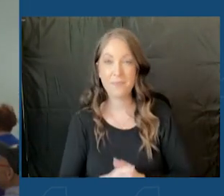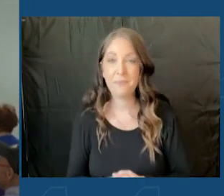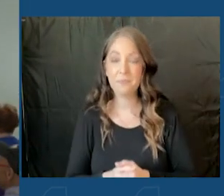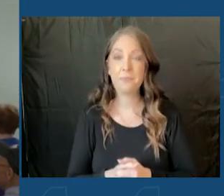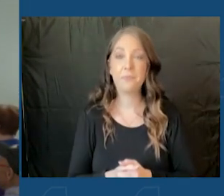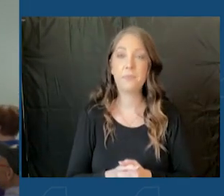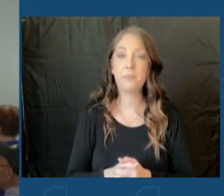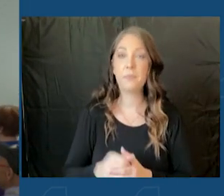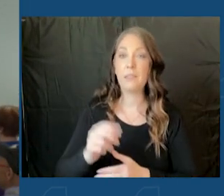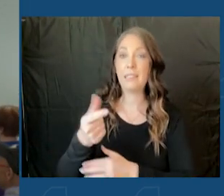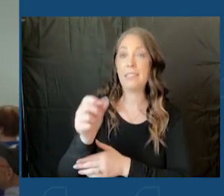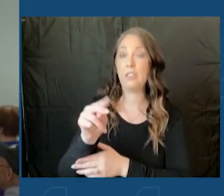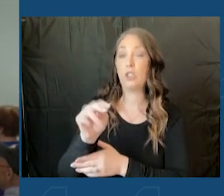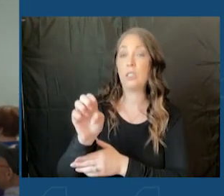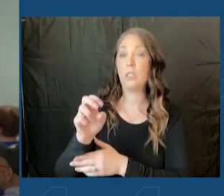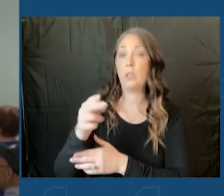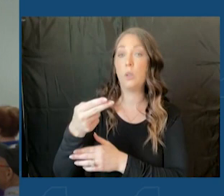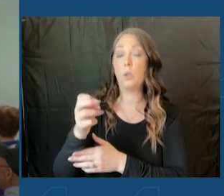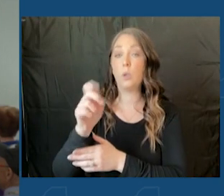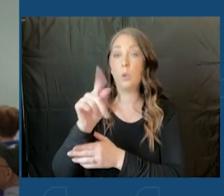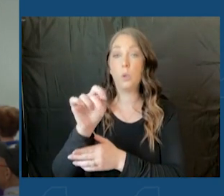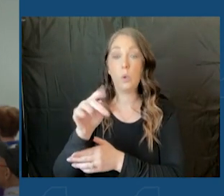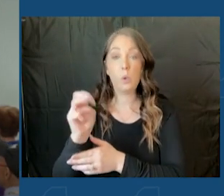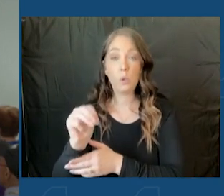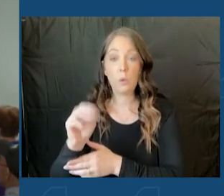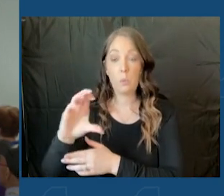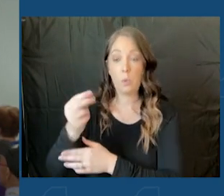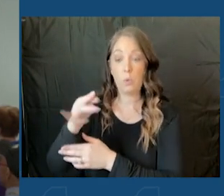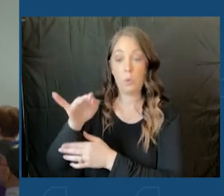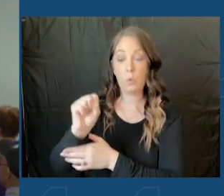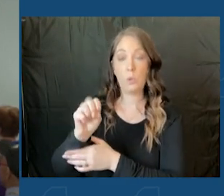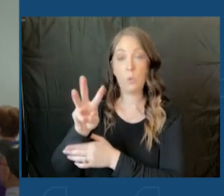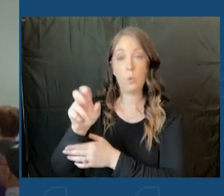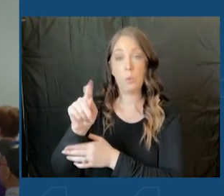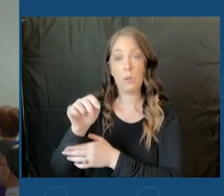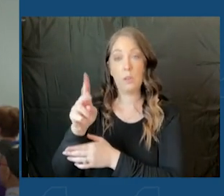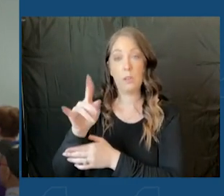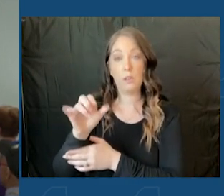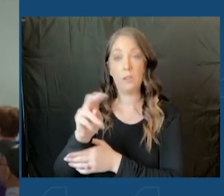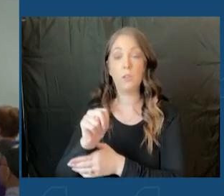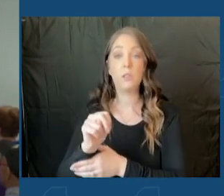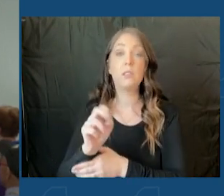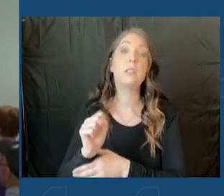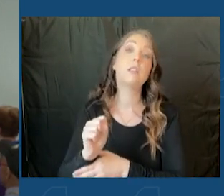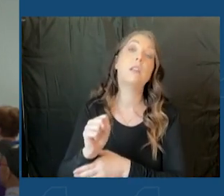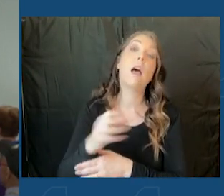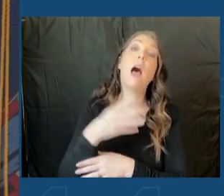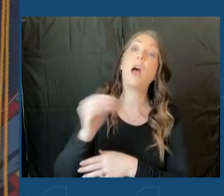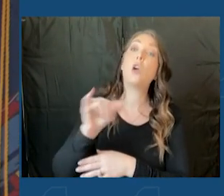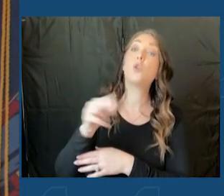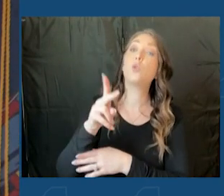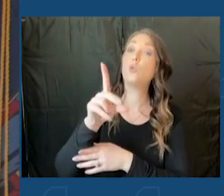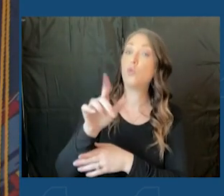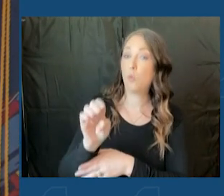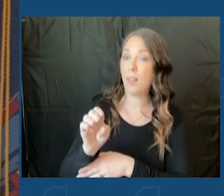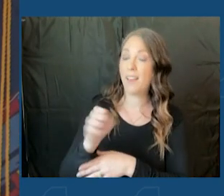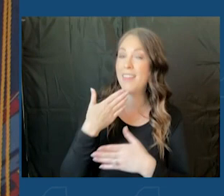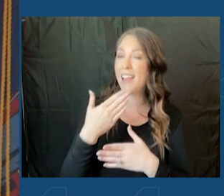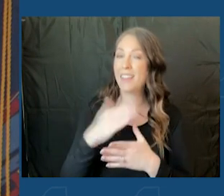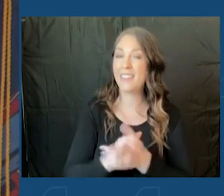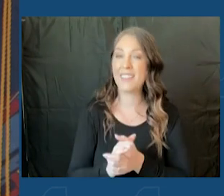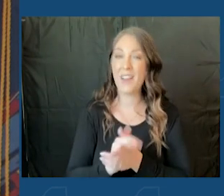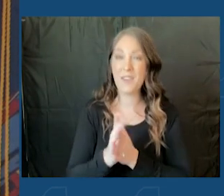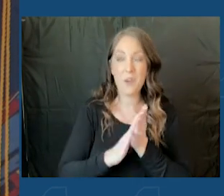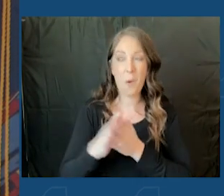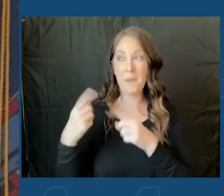Gene Holtum, Christopher Watkins, and also Julie Suarez. I want to thank them for here. So, this is what we wait all